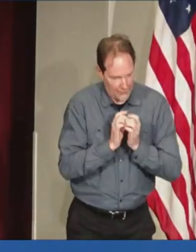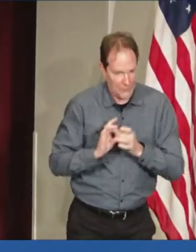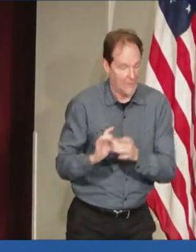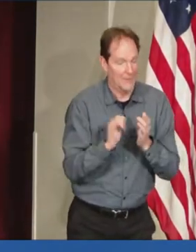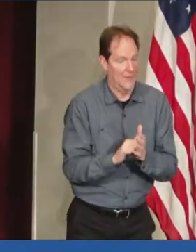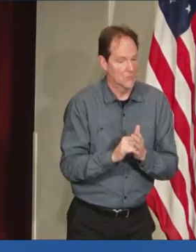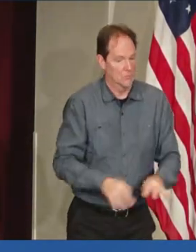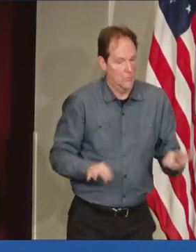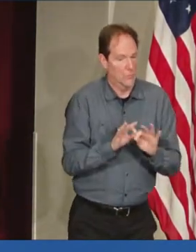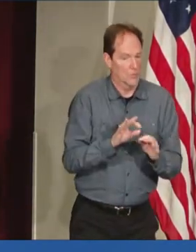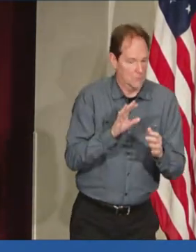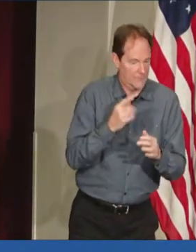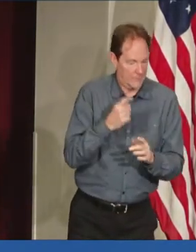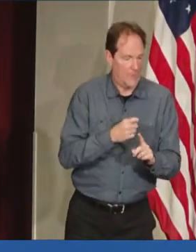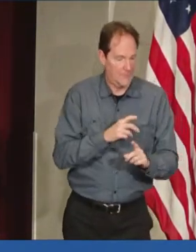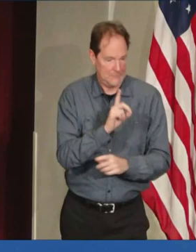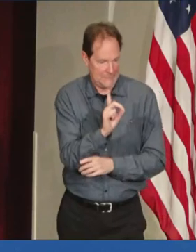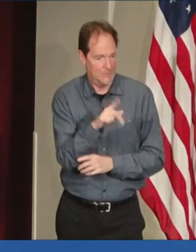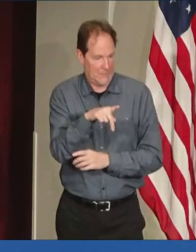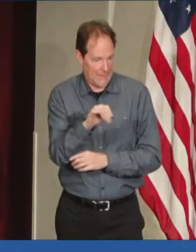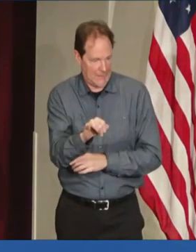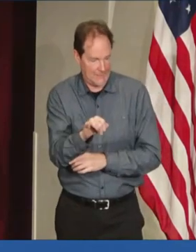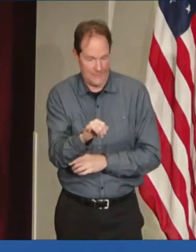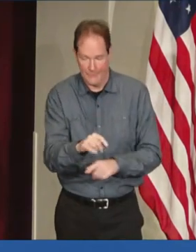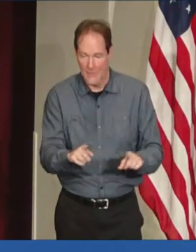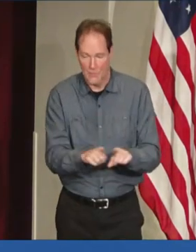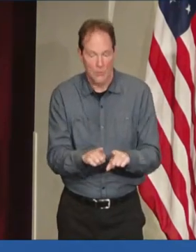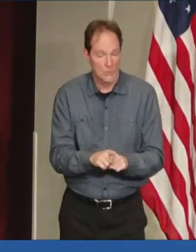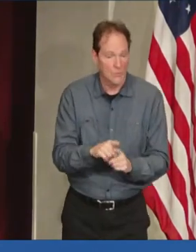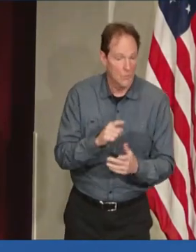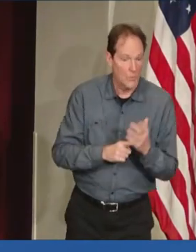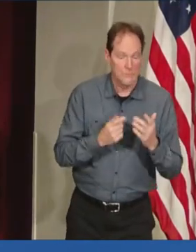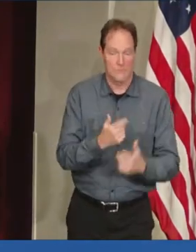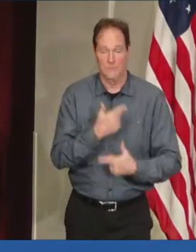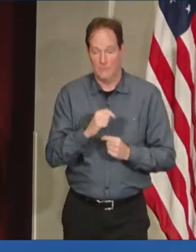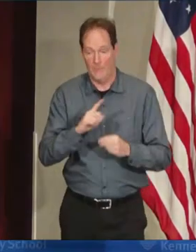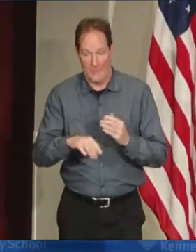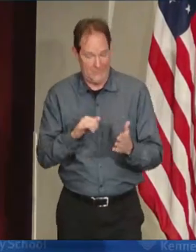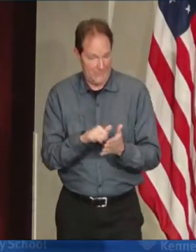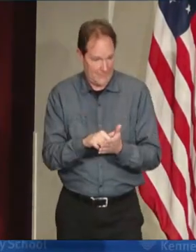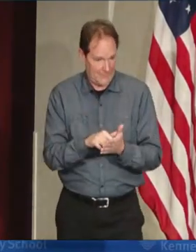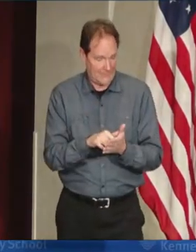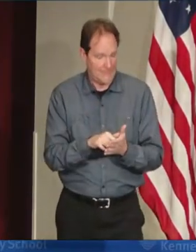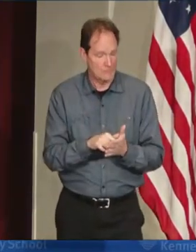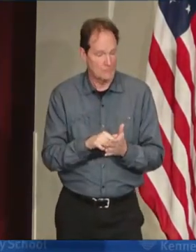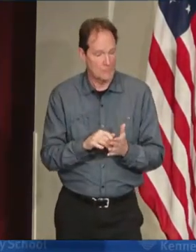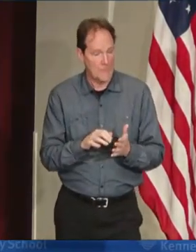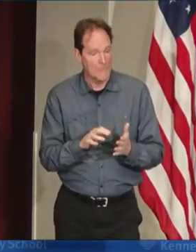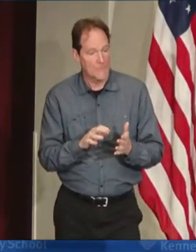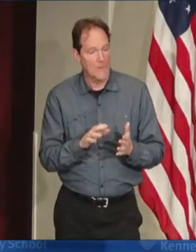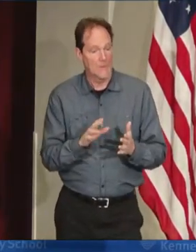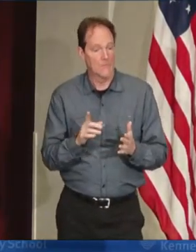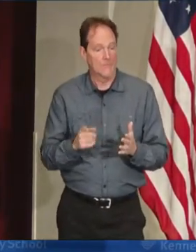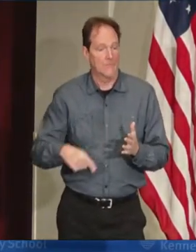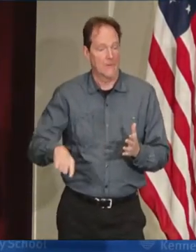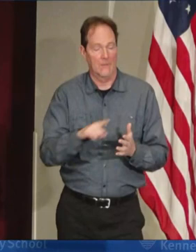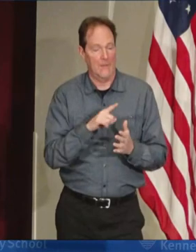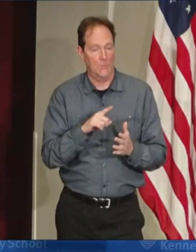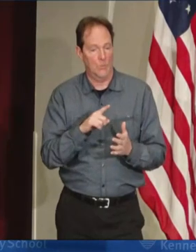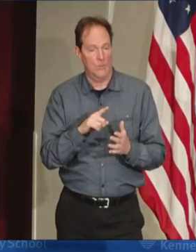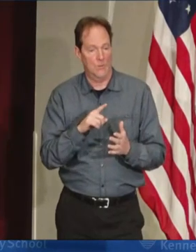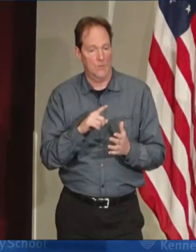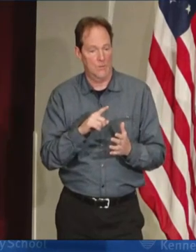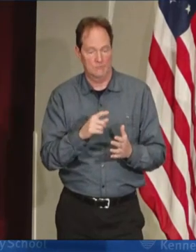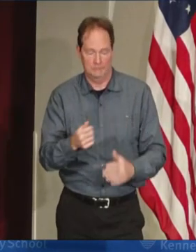about DPI. But also, what was important about that is they were denied